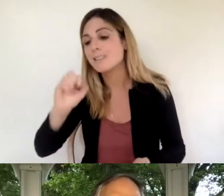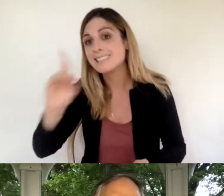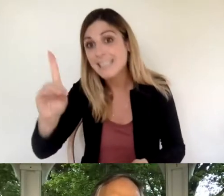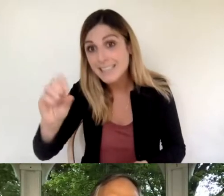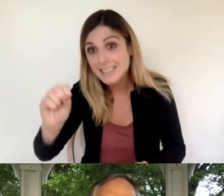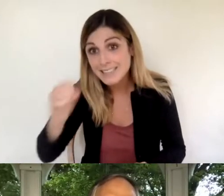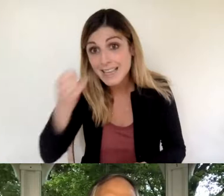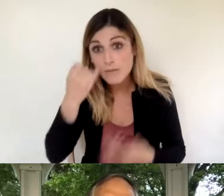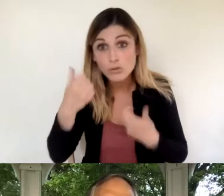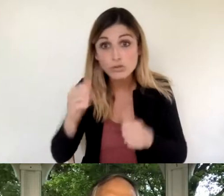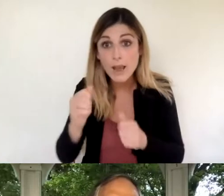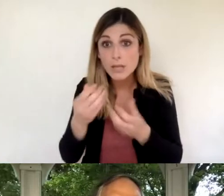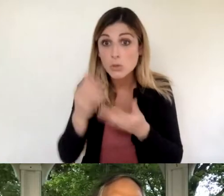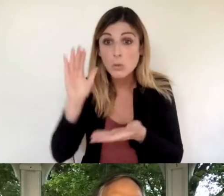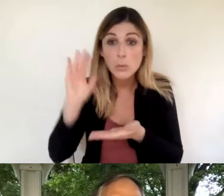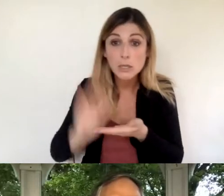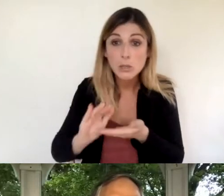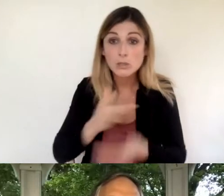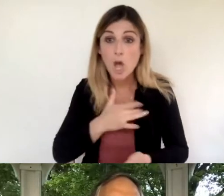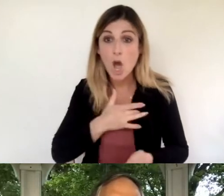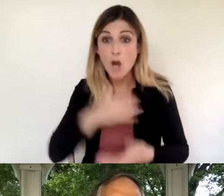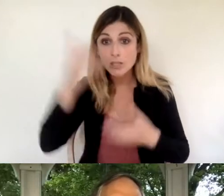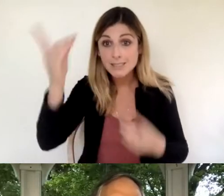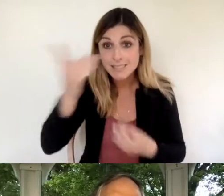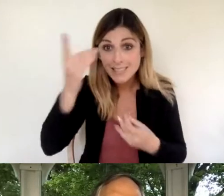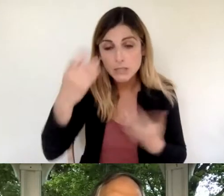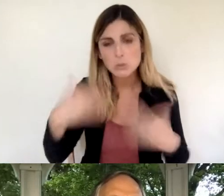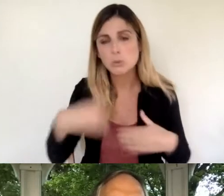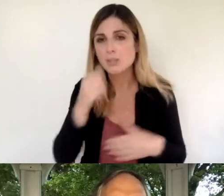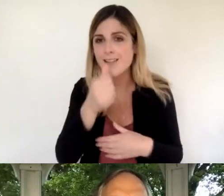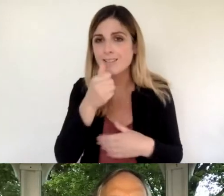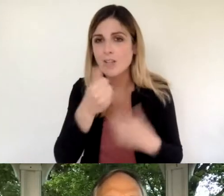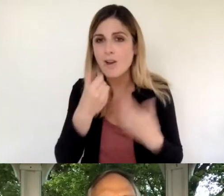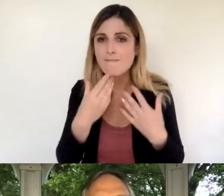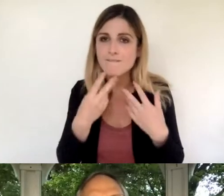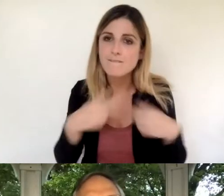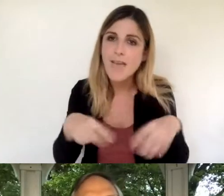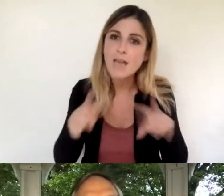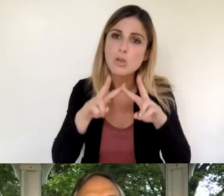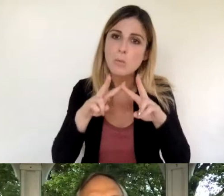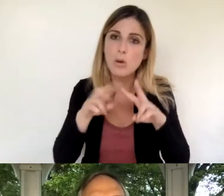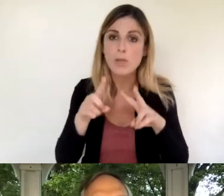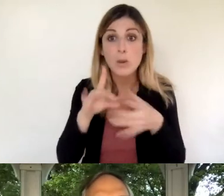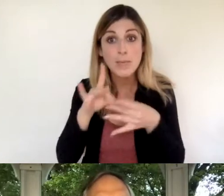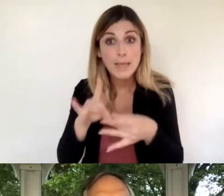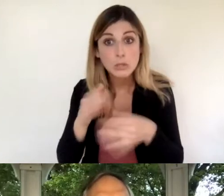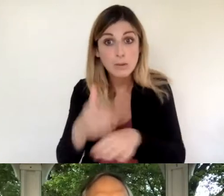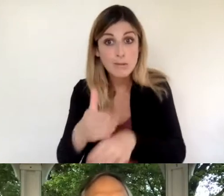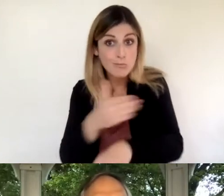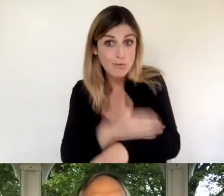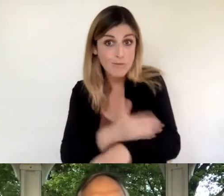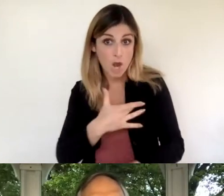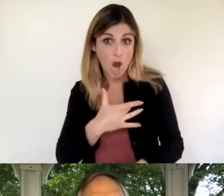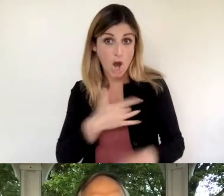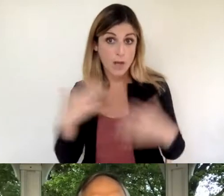heart disease, nuts are so valuable because they're associated with improvements in heart health. So that would be my answer.